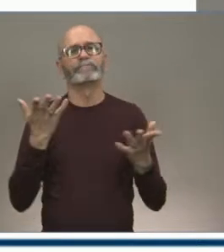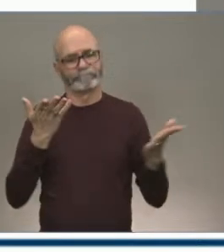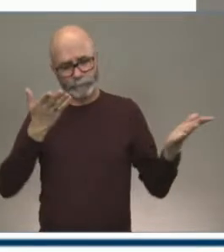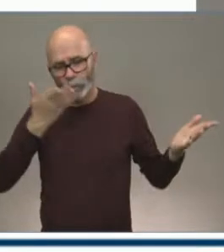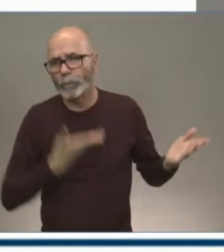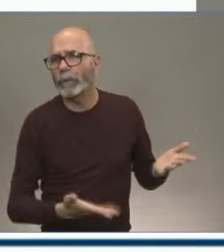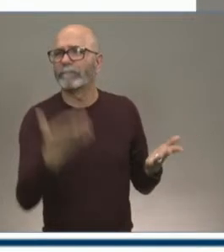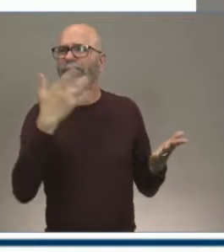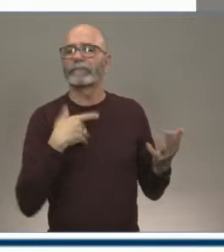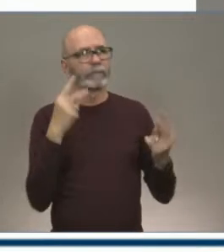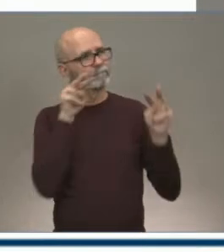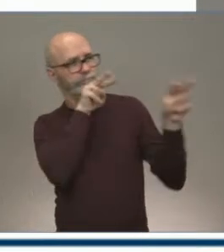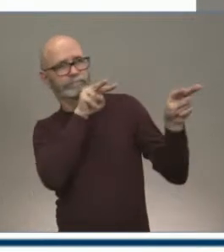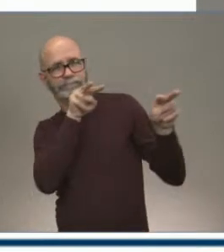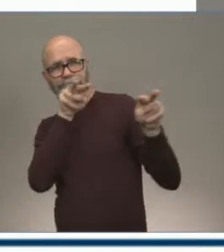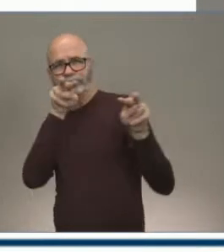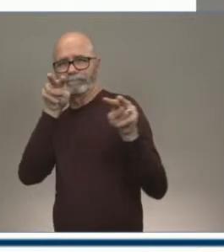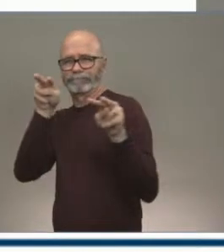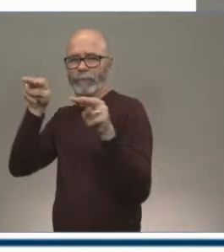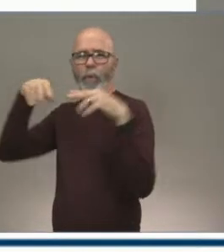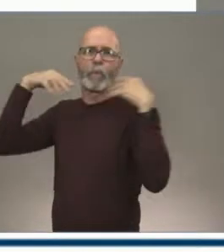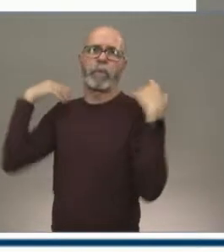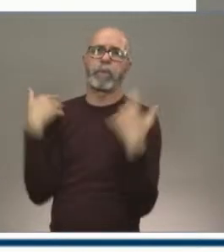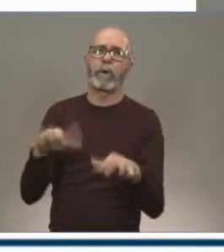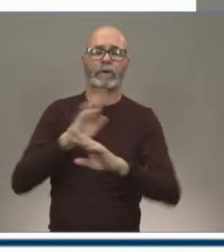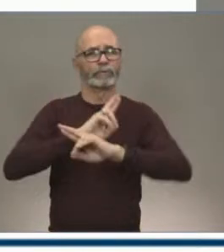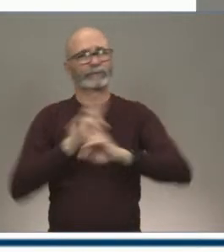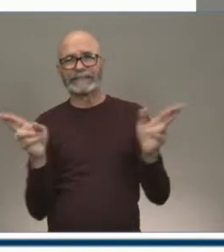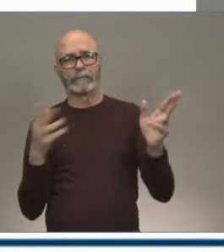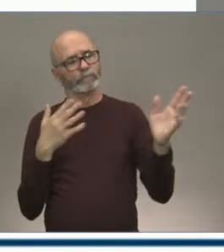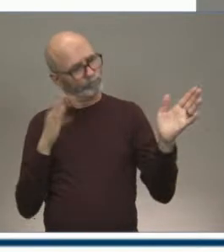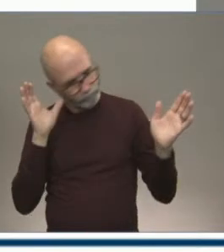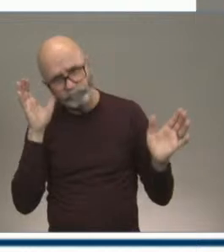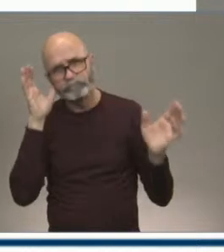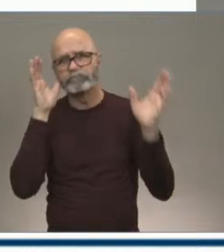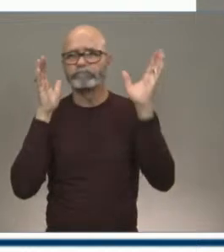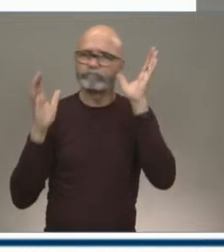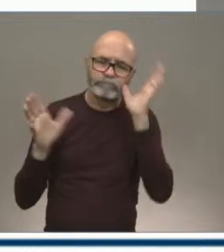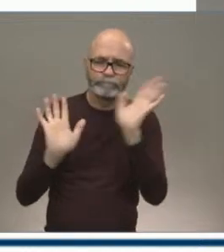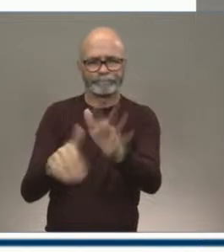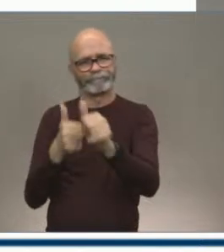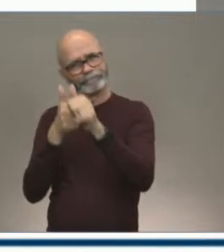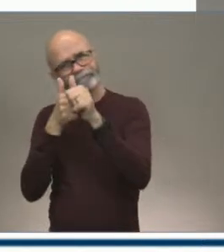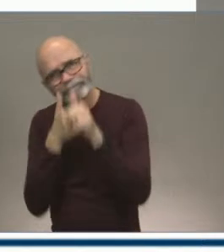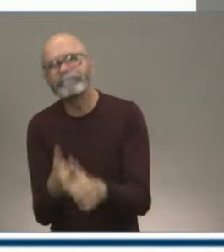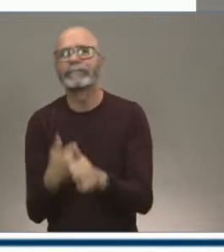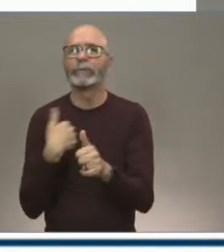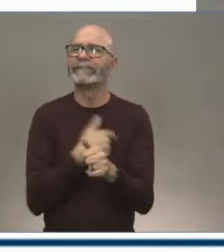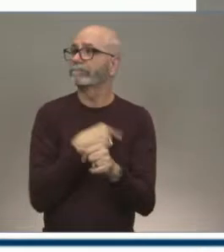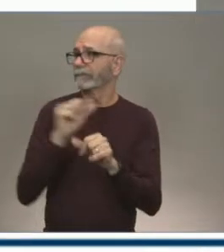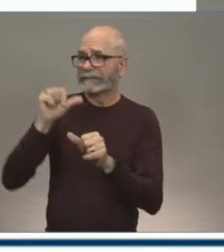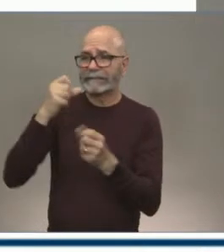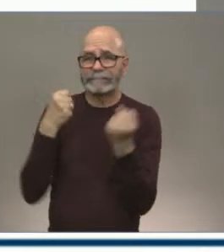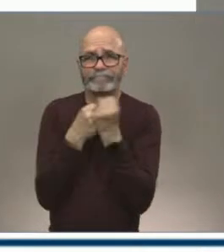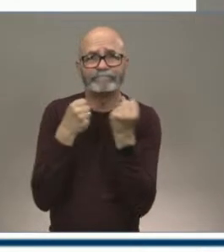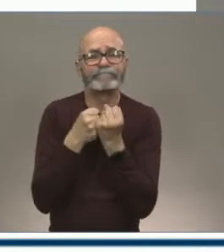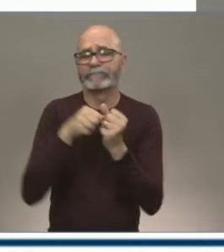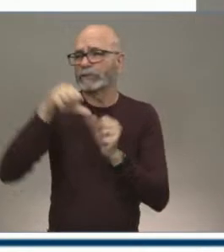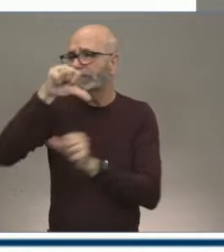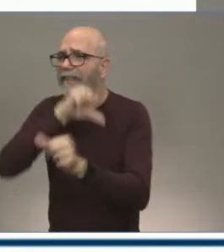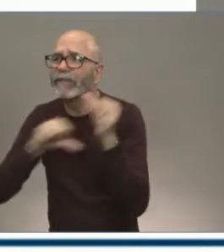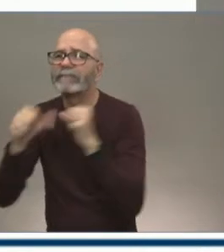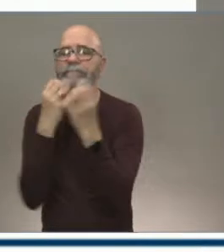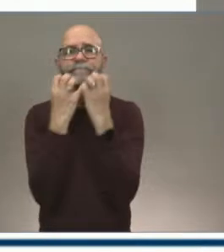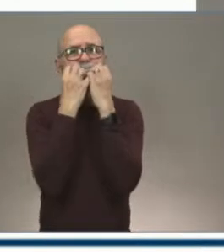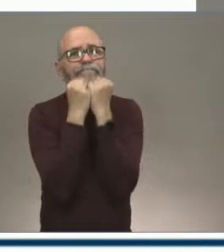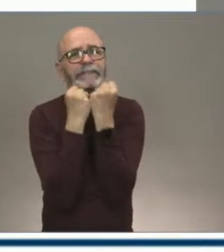these briefings, ready and willing to heed the call to do what is necessary to keep one another safe. And I want